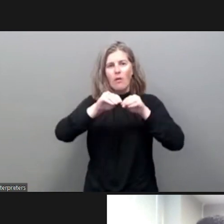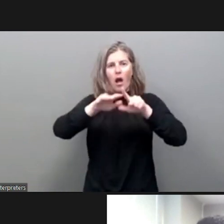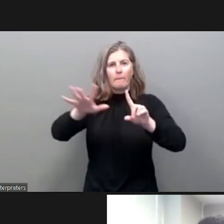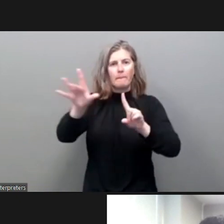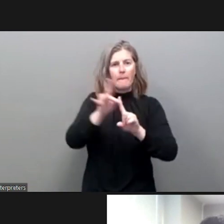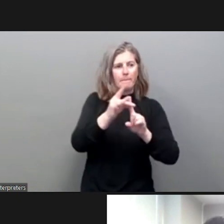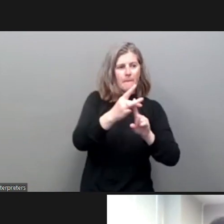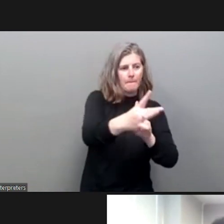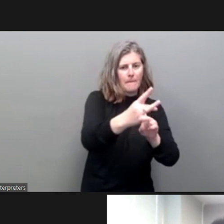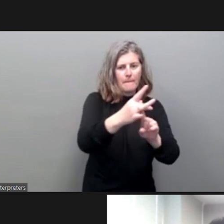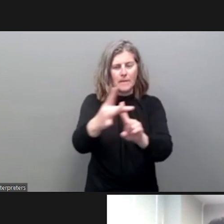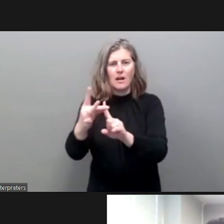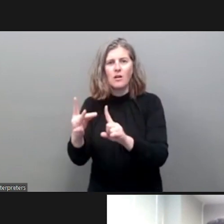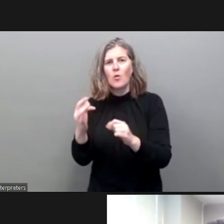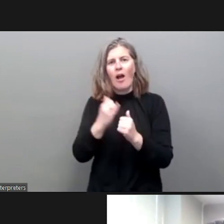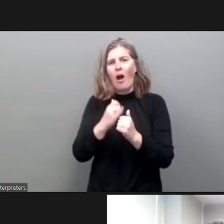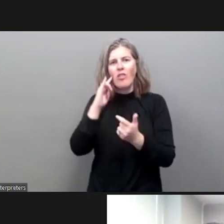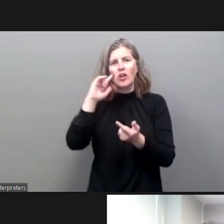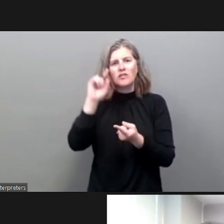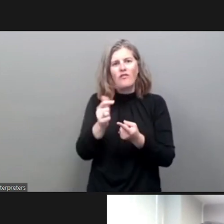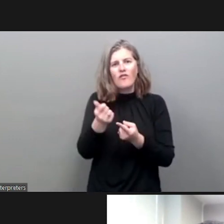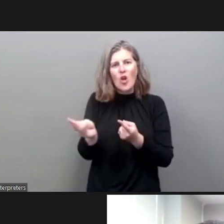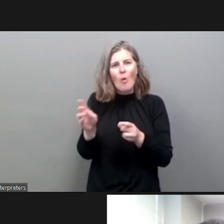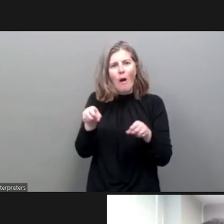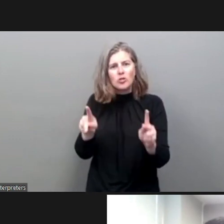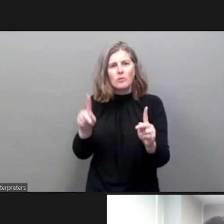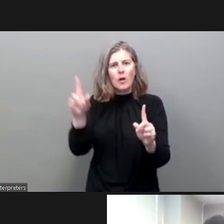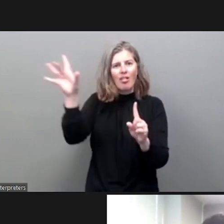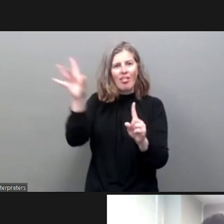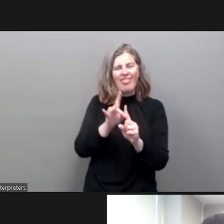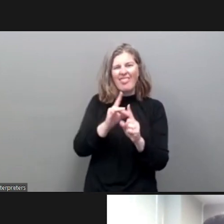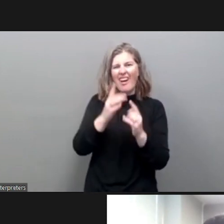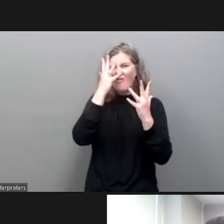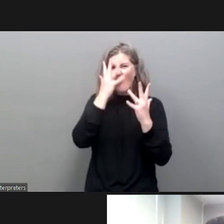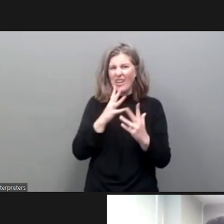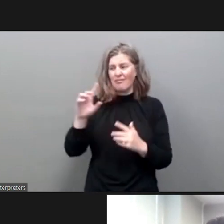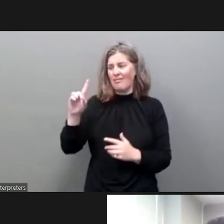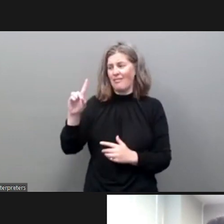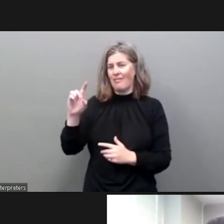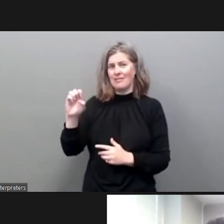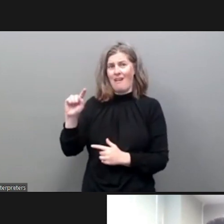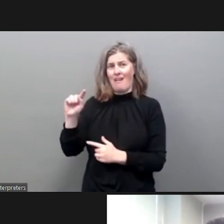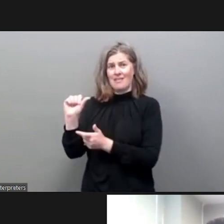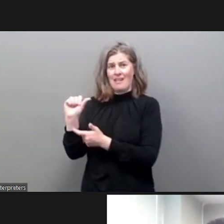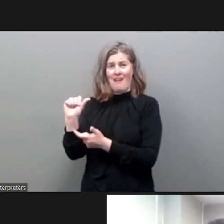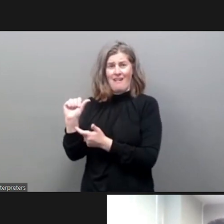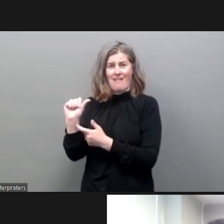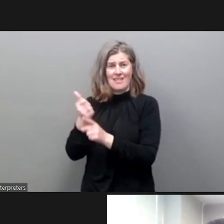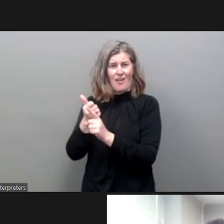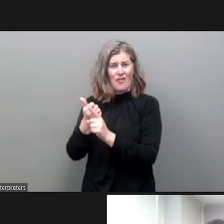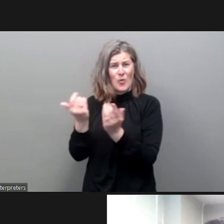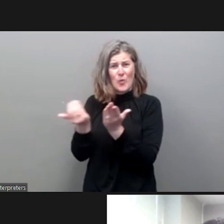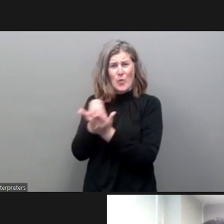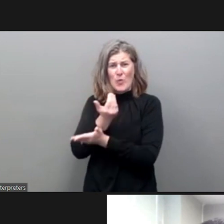to another, because there's so few opportunities to move. Unfortunately, Delta is a whole new